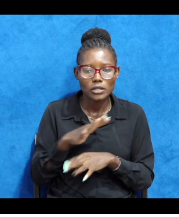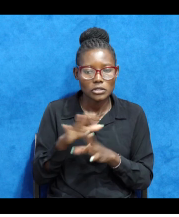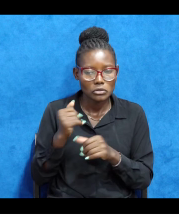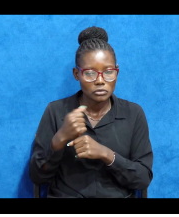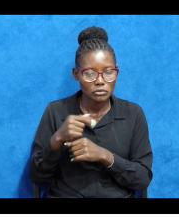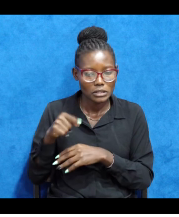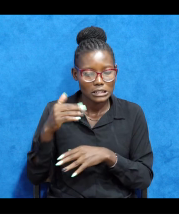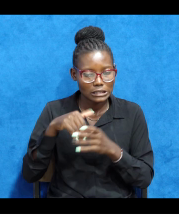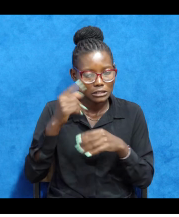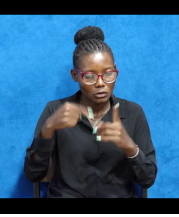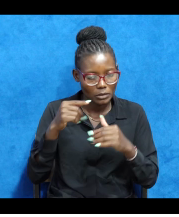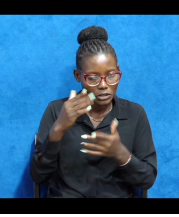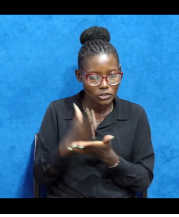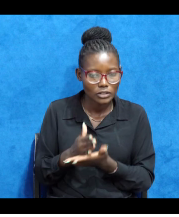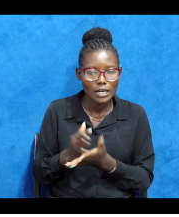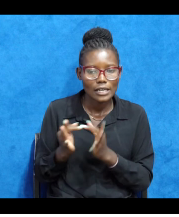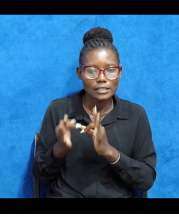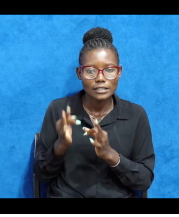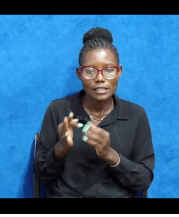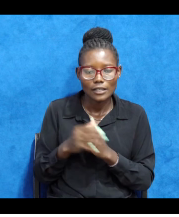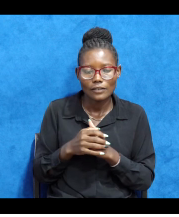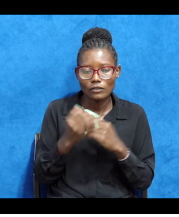changing direction, having to accelerate a lot more.